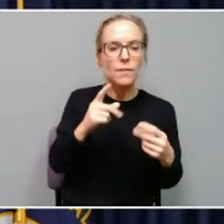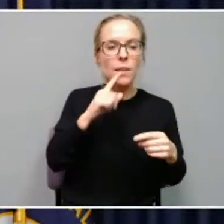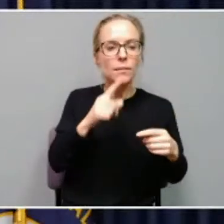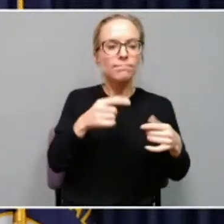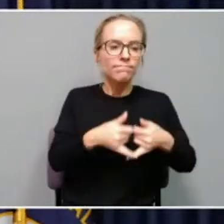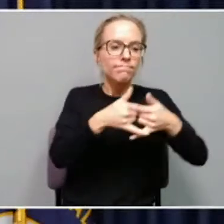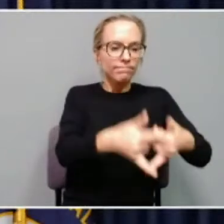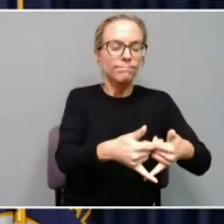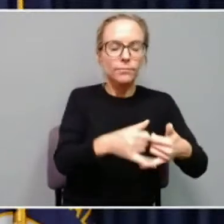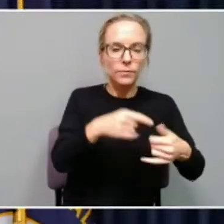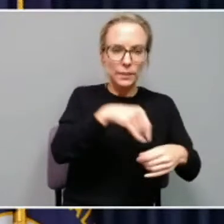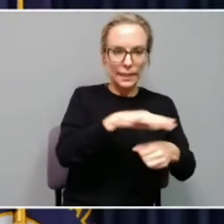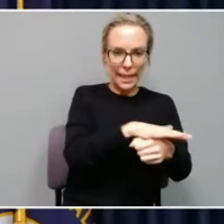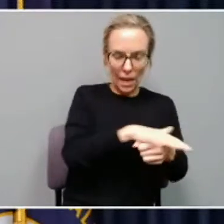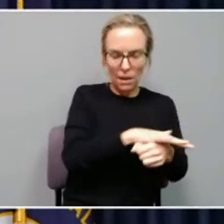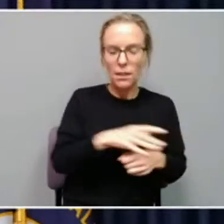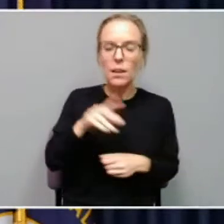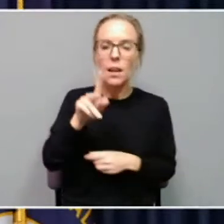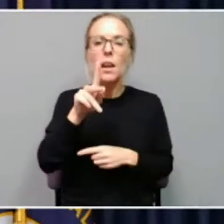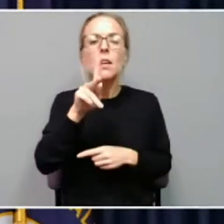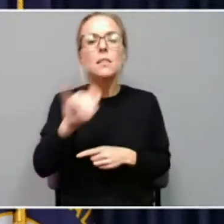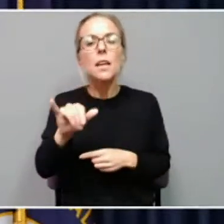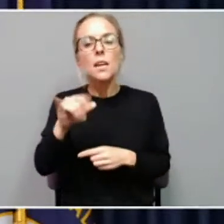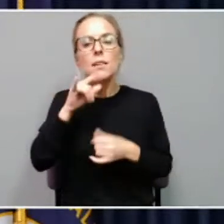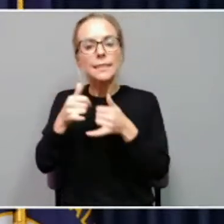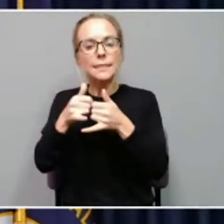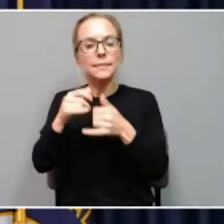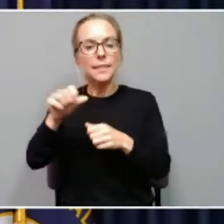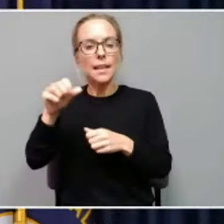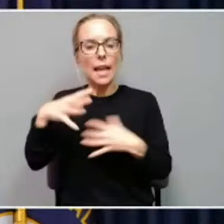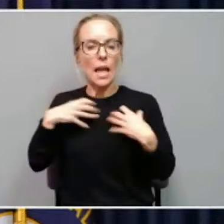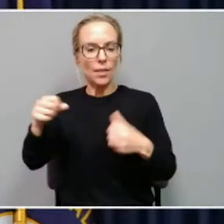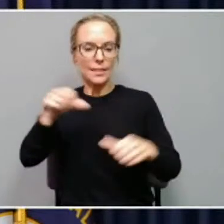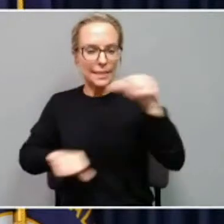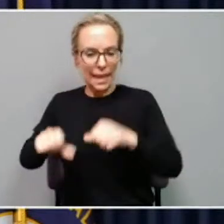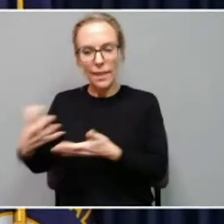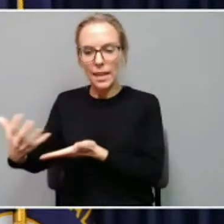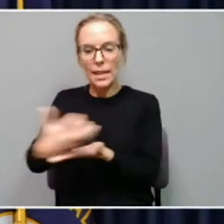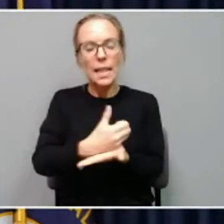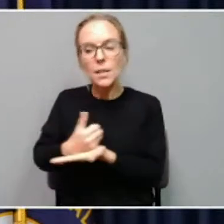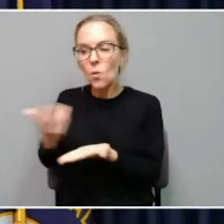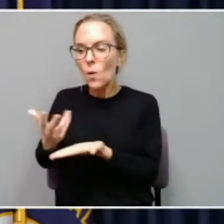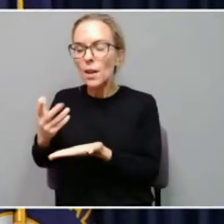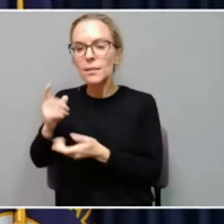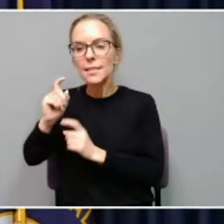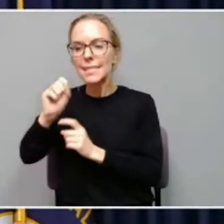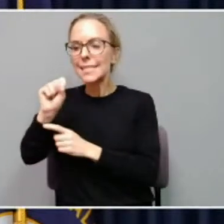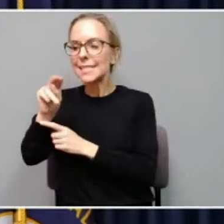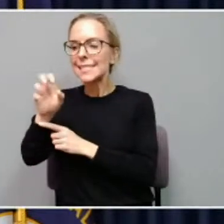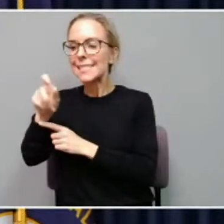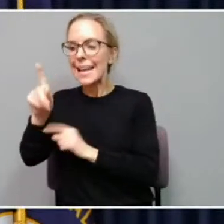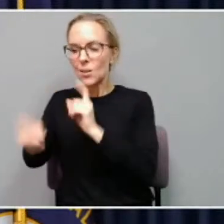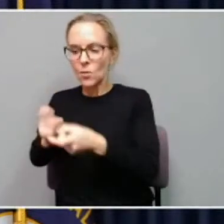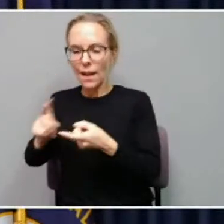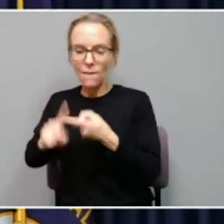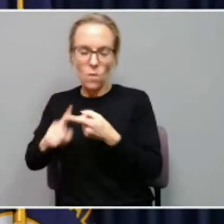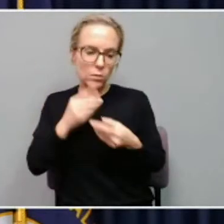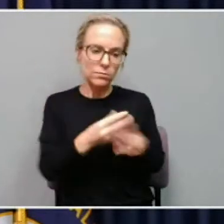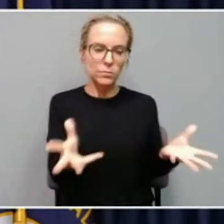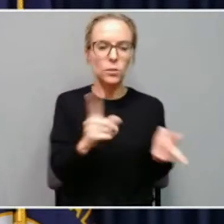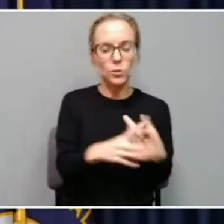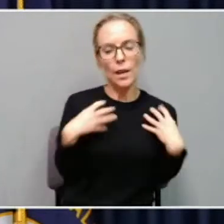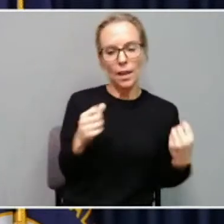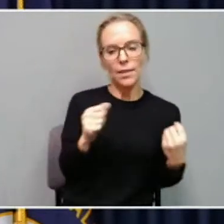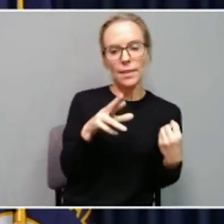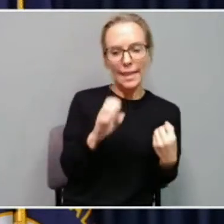Kentucky College of Health Sciences collected snack donations for our frontline workers, and students sent notes of encouragement to local nursing